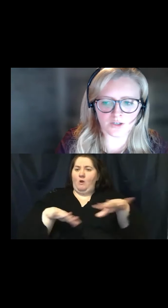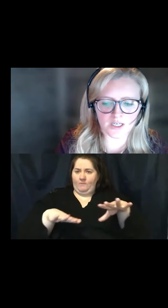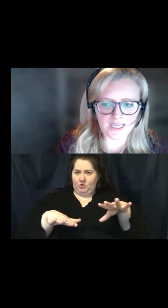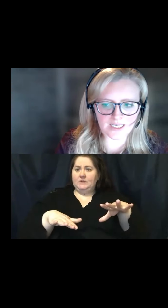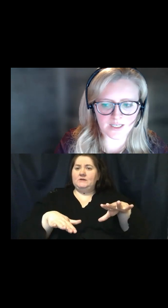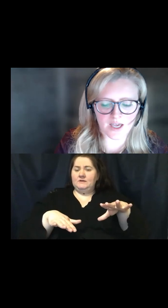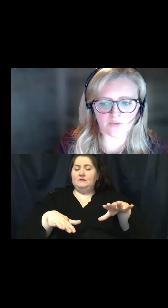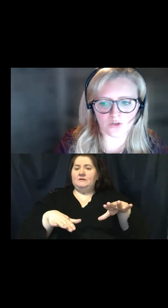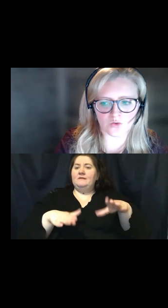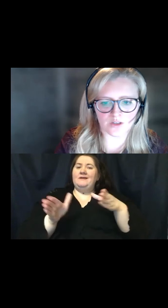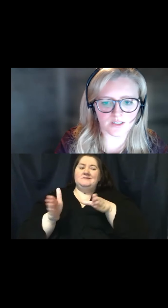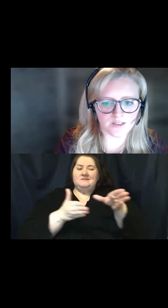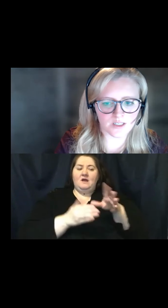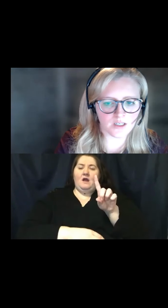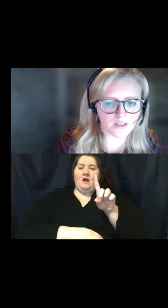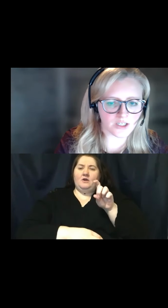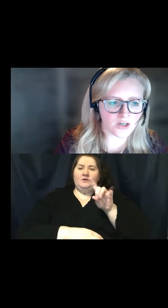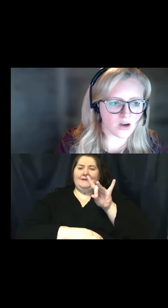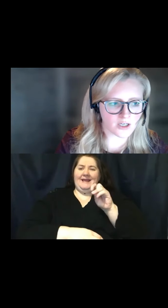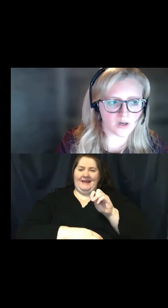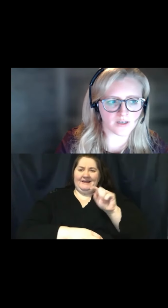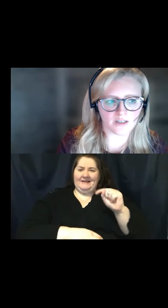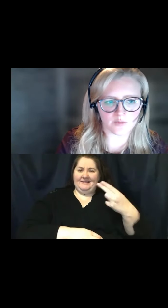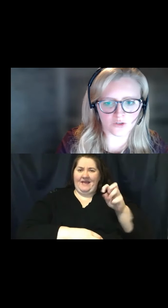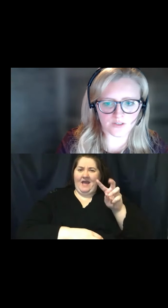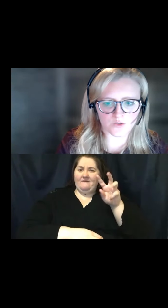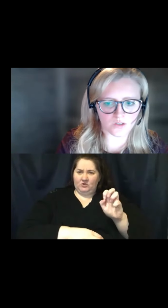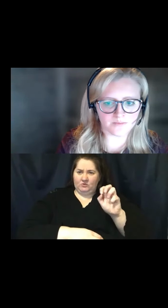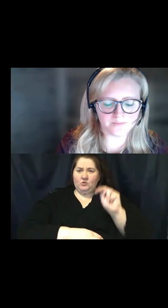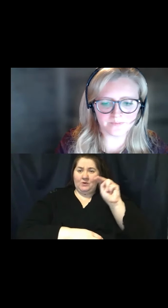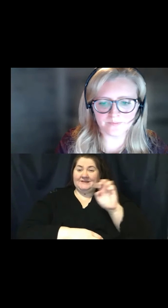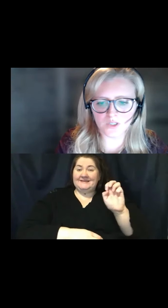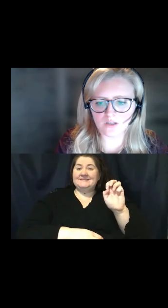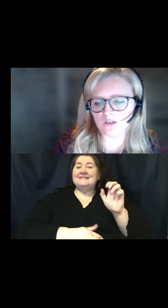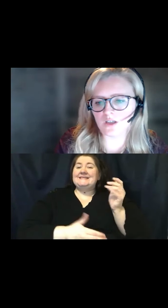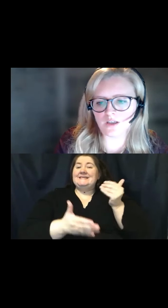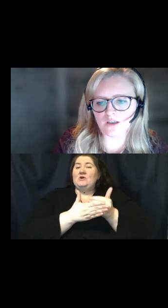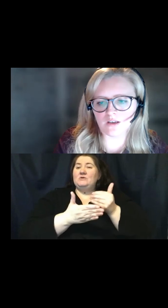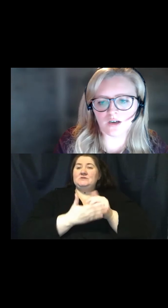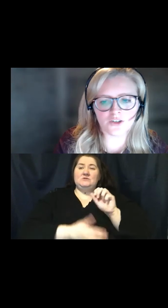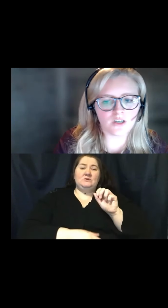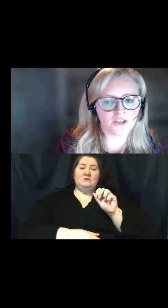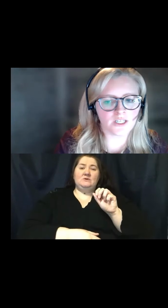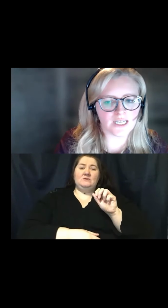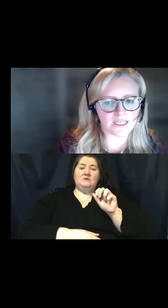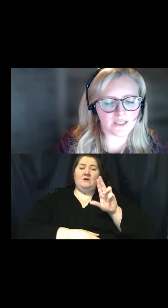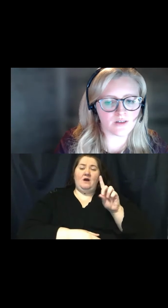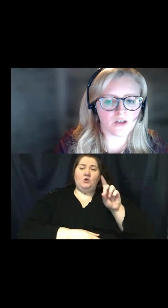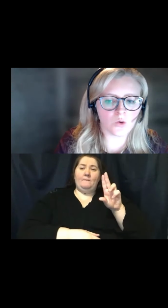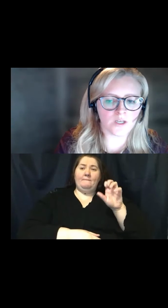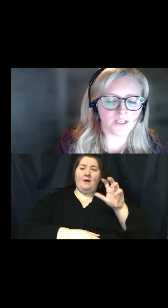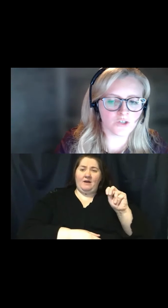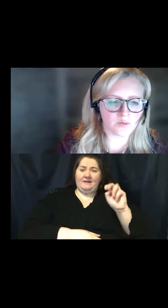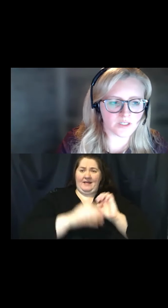onto 180th Avenue Northeast near Audubon Elementary School. Under